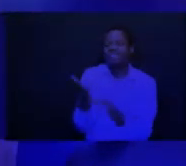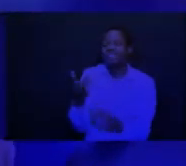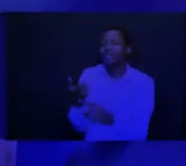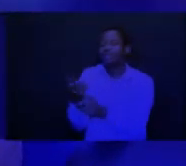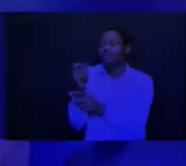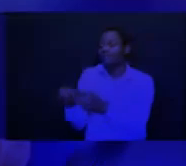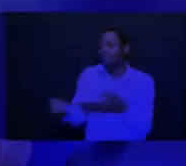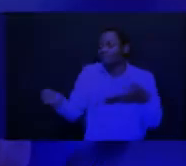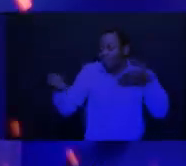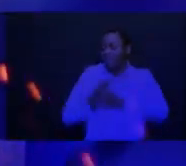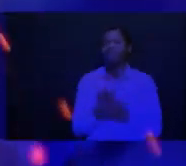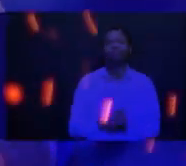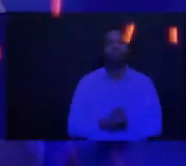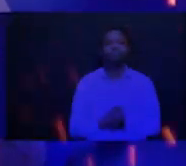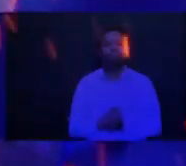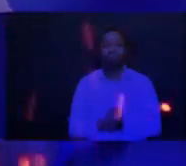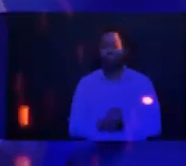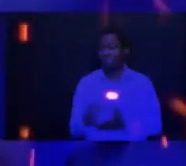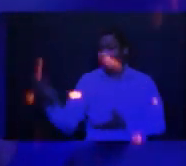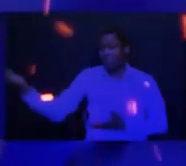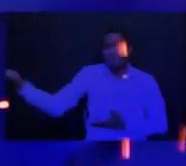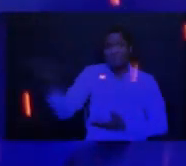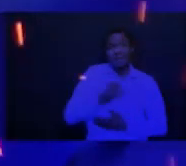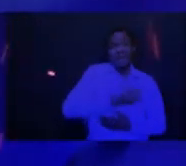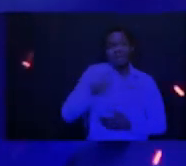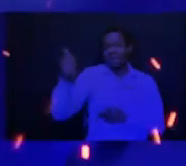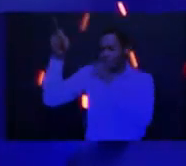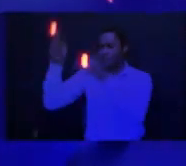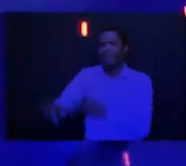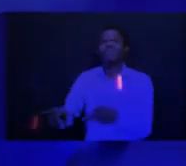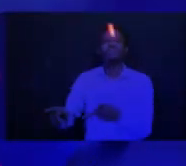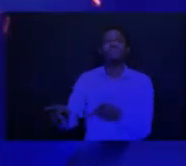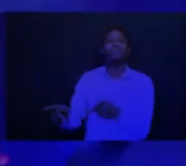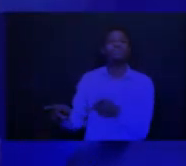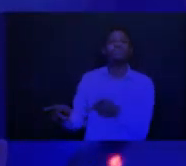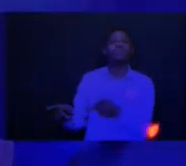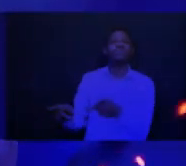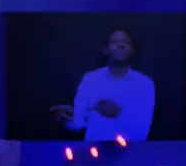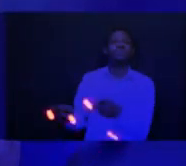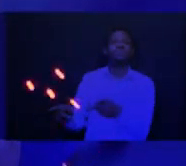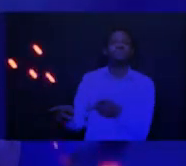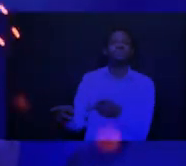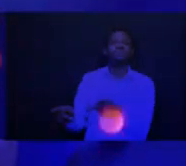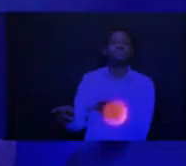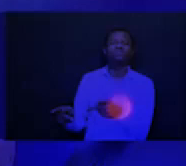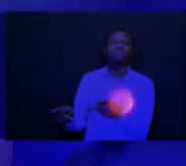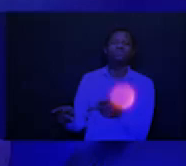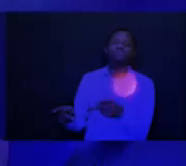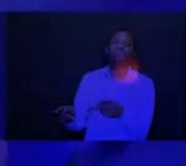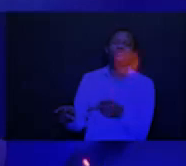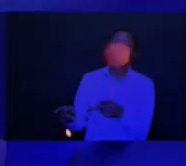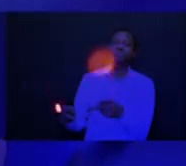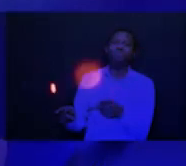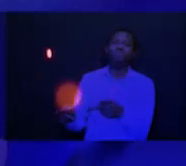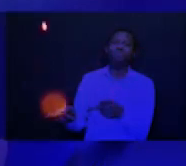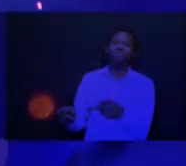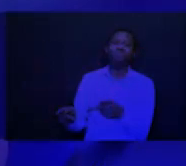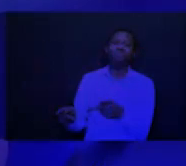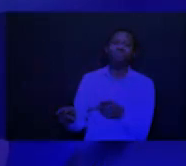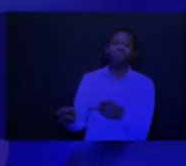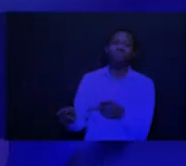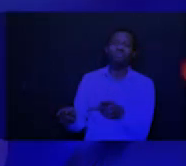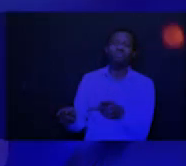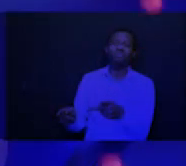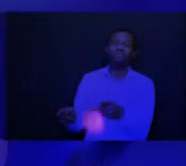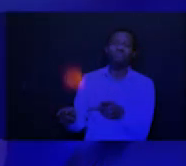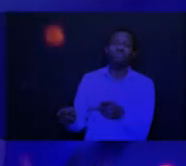ufum. Give me someone else. Mami obi fufra. who is